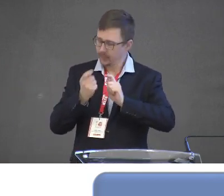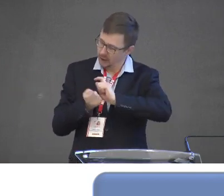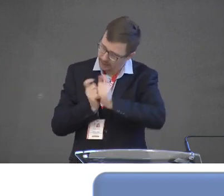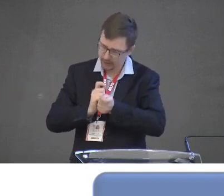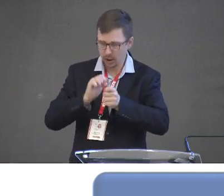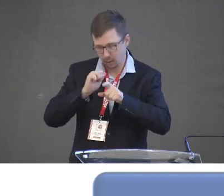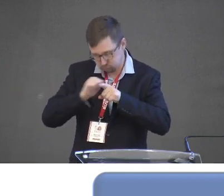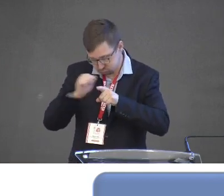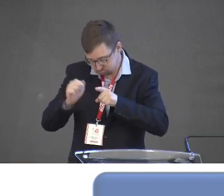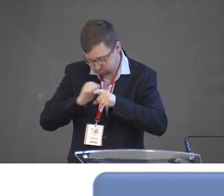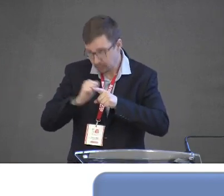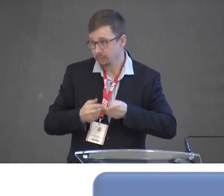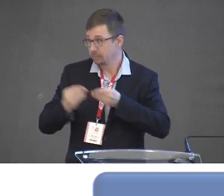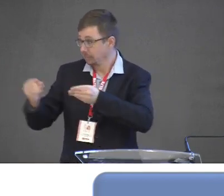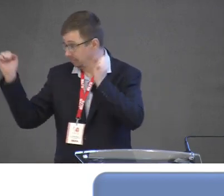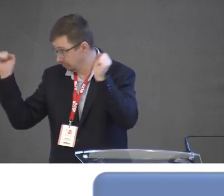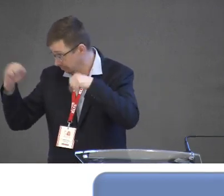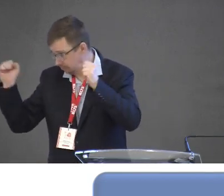feedback.